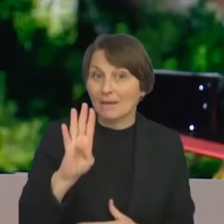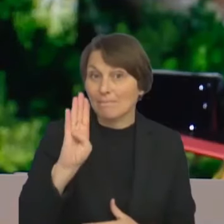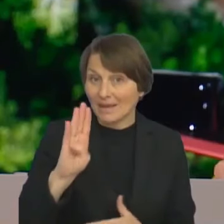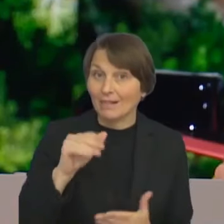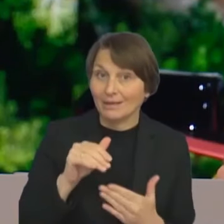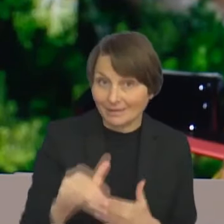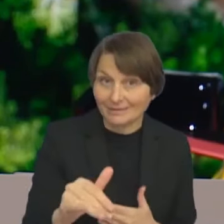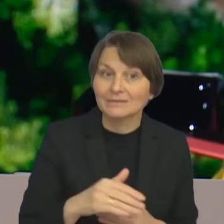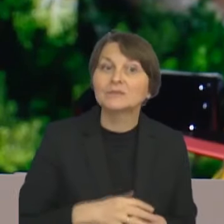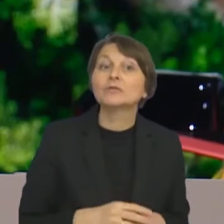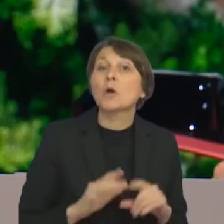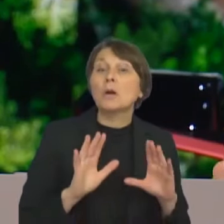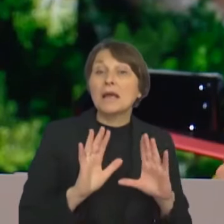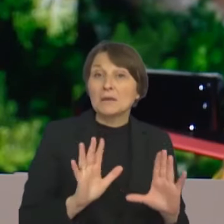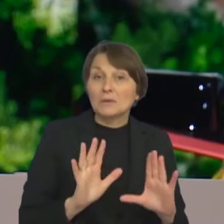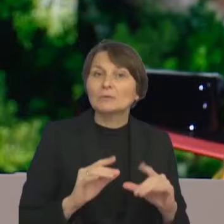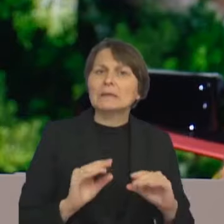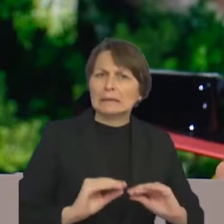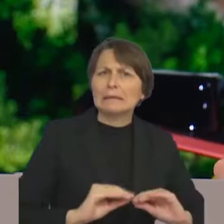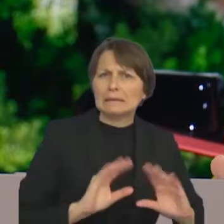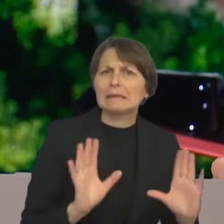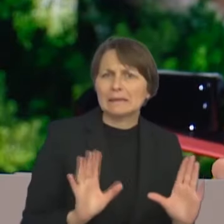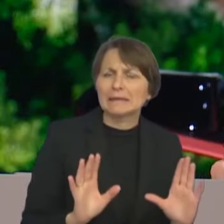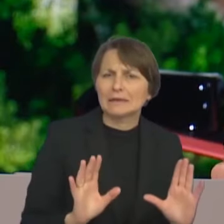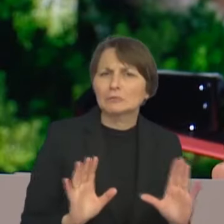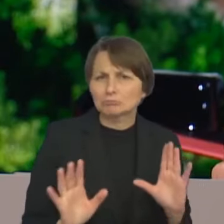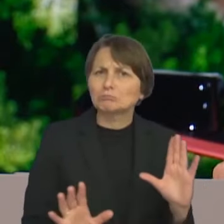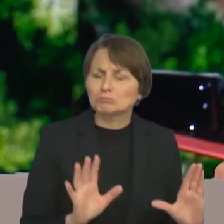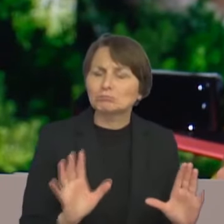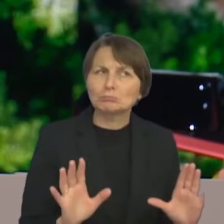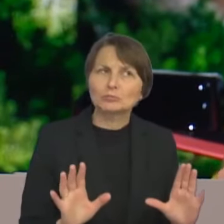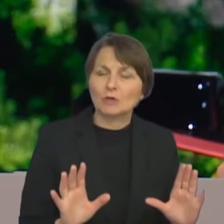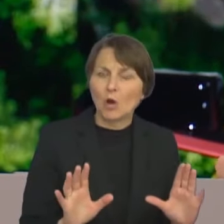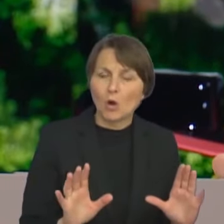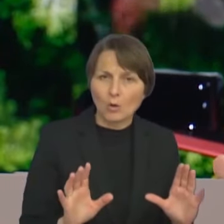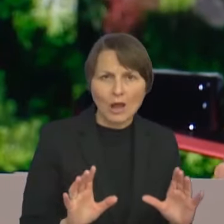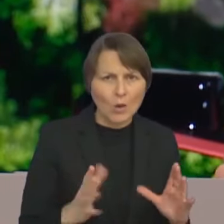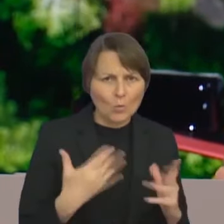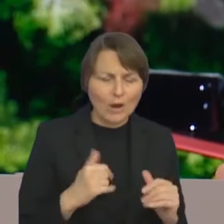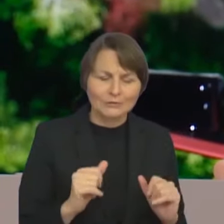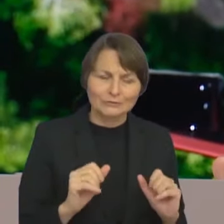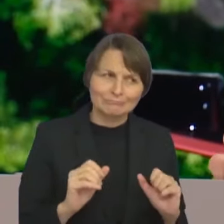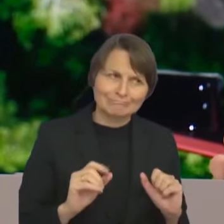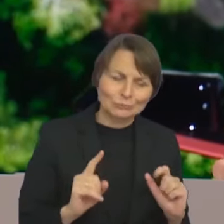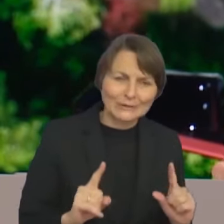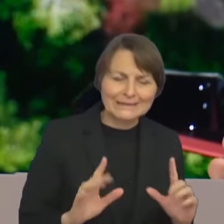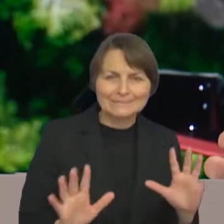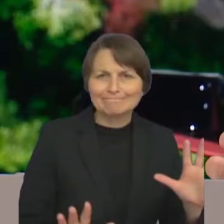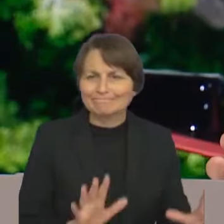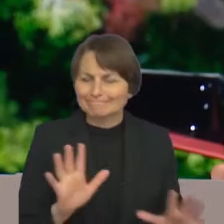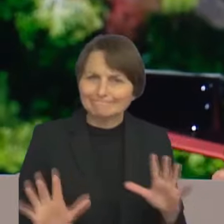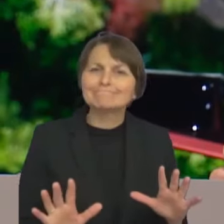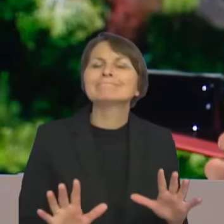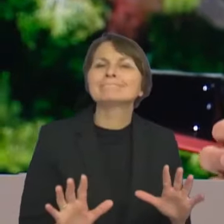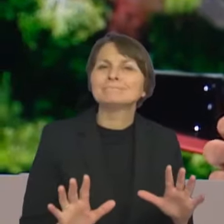clear that the idea is that to push the French part of the highest part